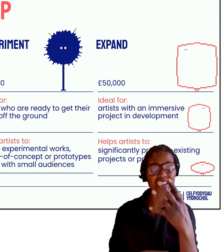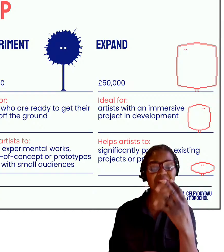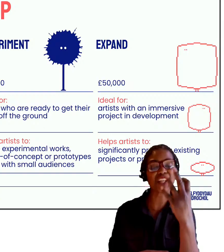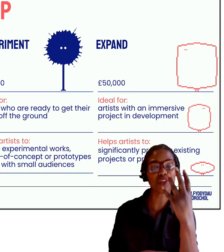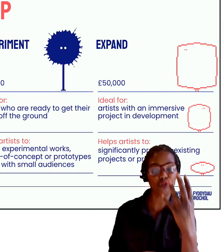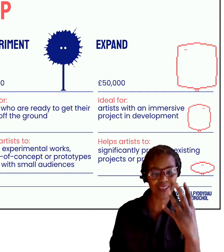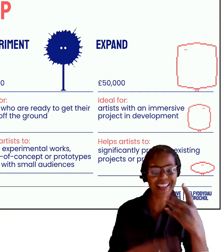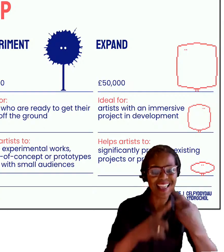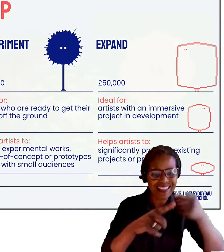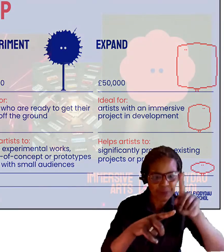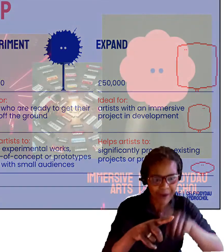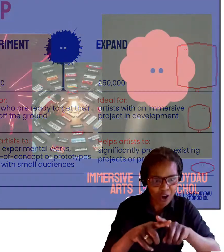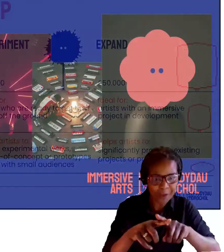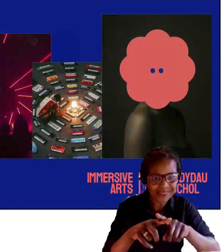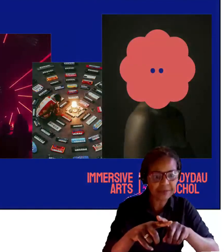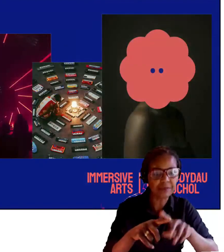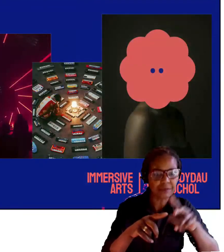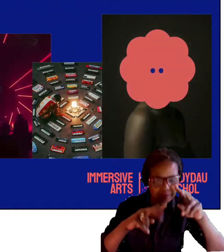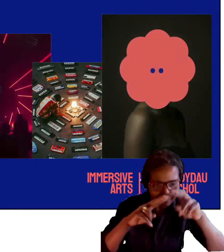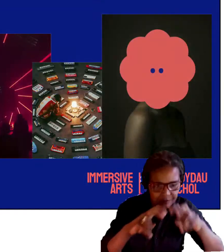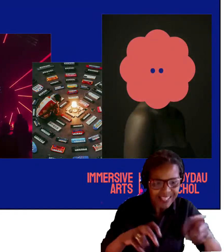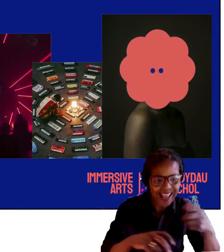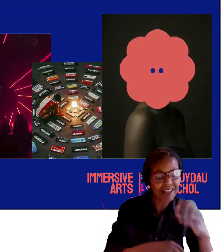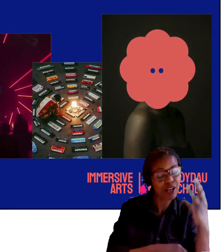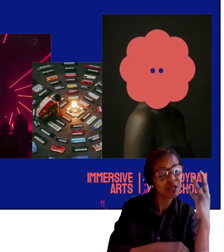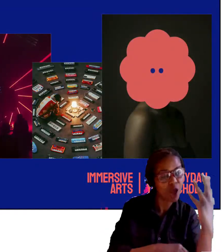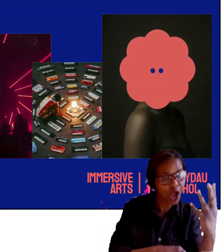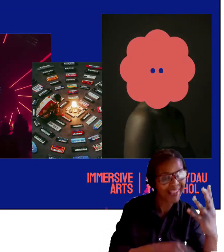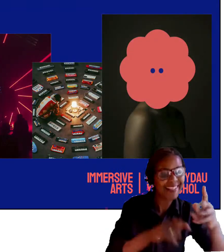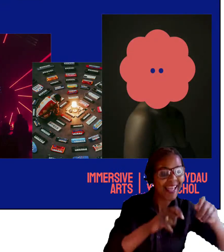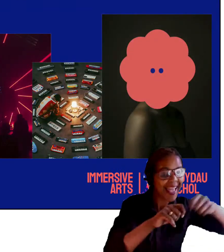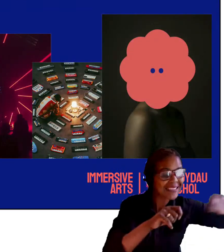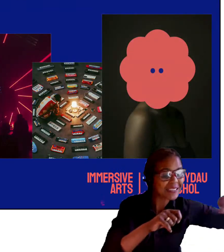to take you through some of the themes.